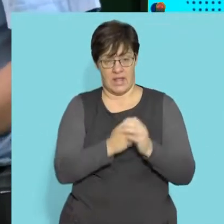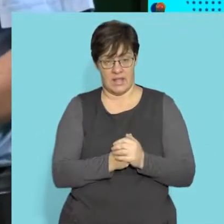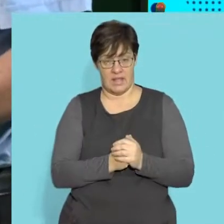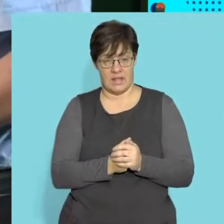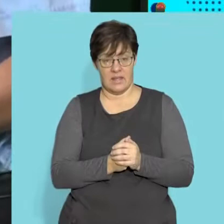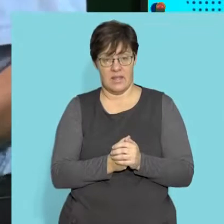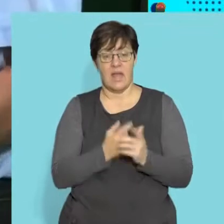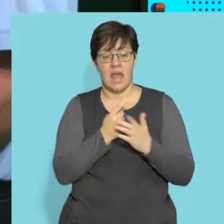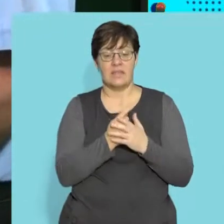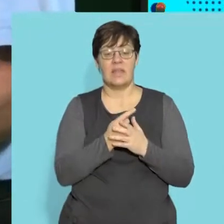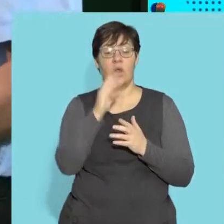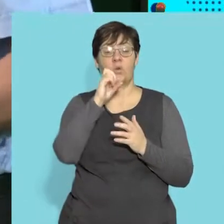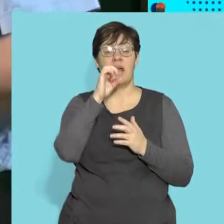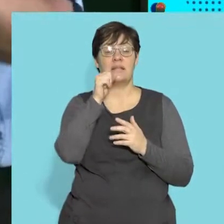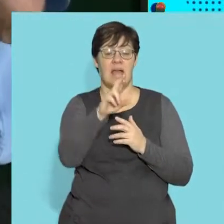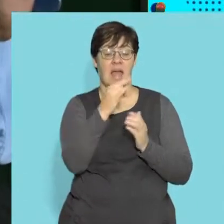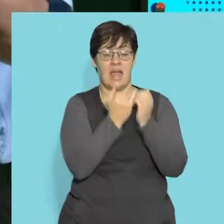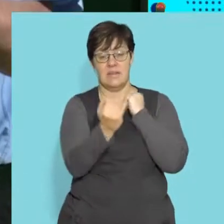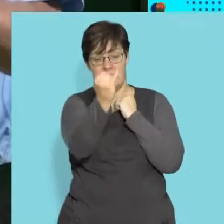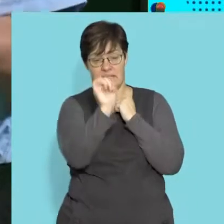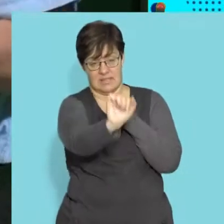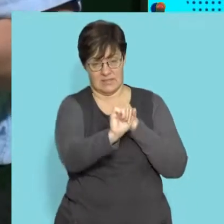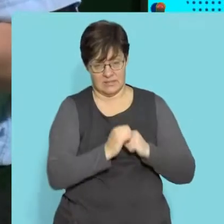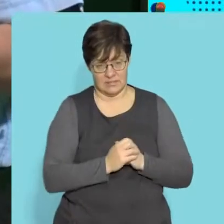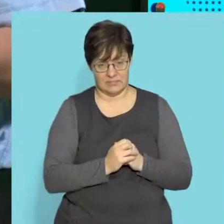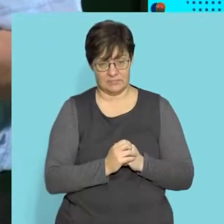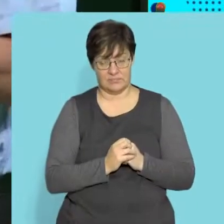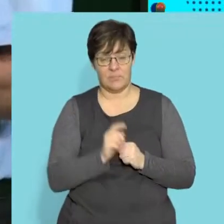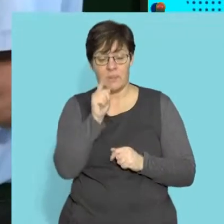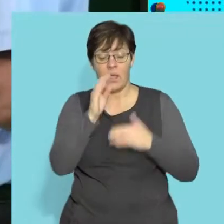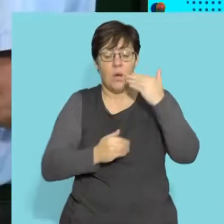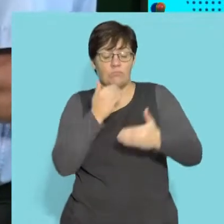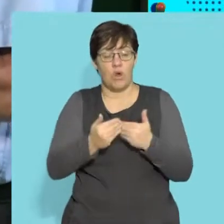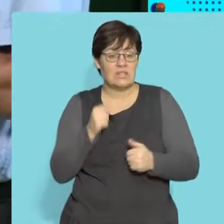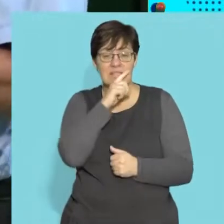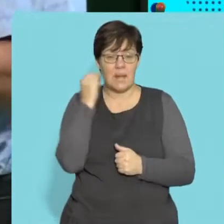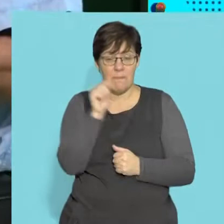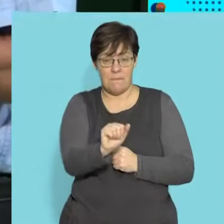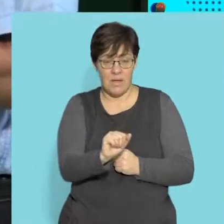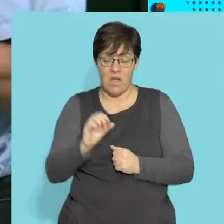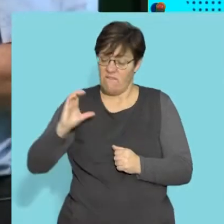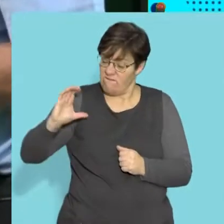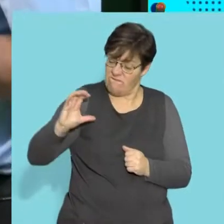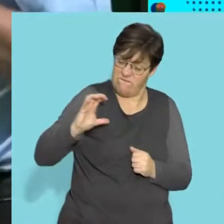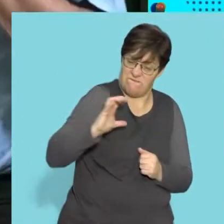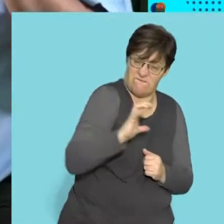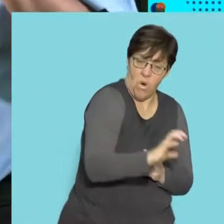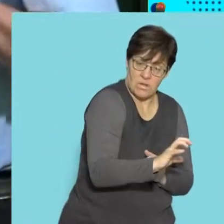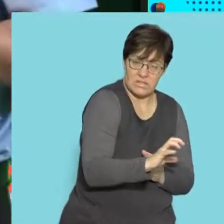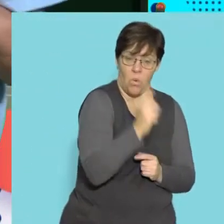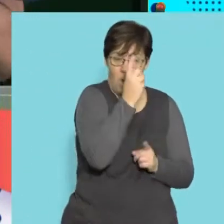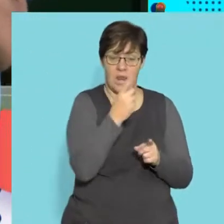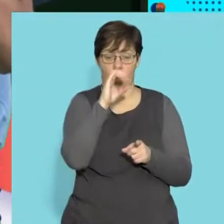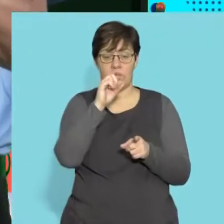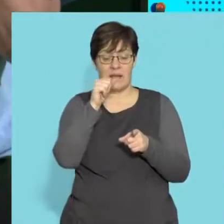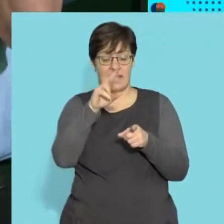its straight form, and the conductor will be quite independent. It will be fine. This process of a force